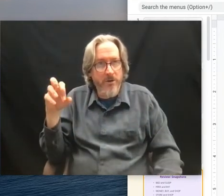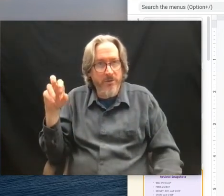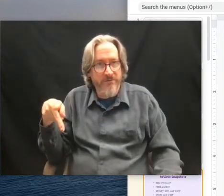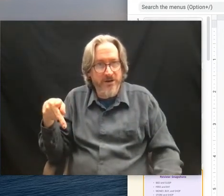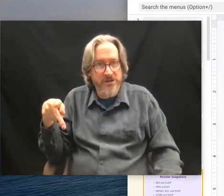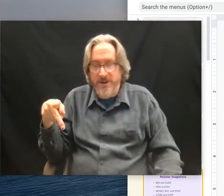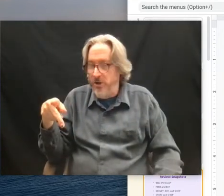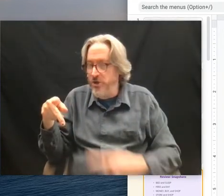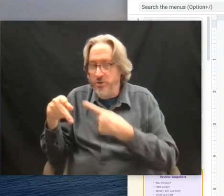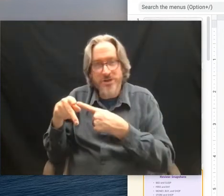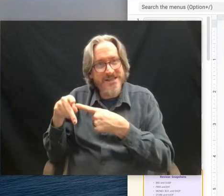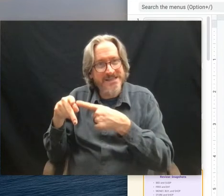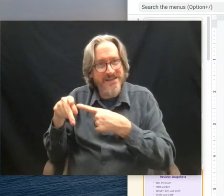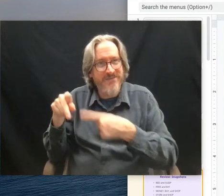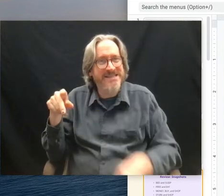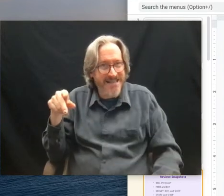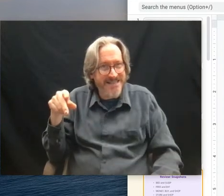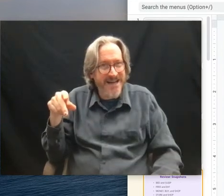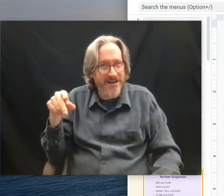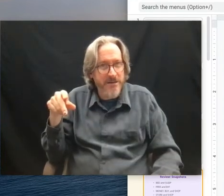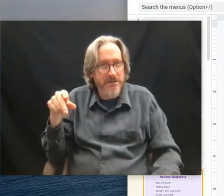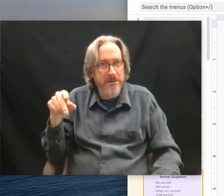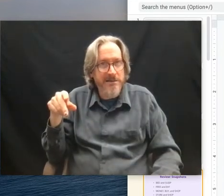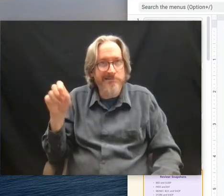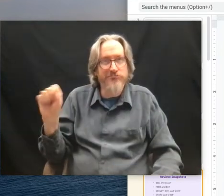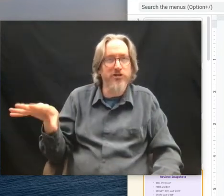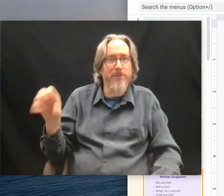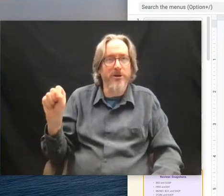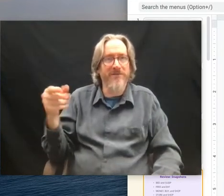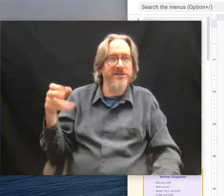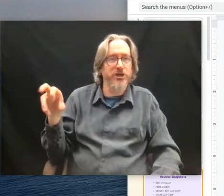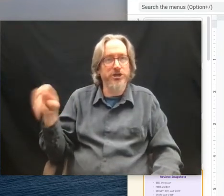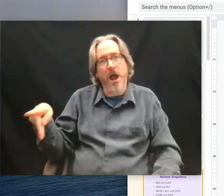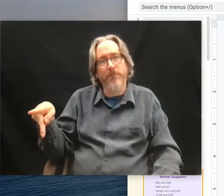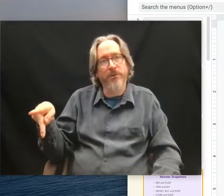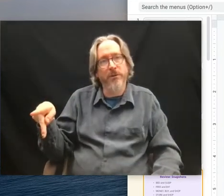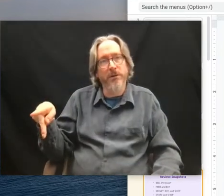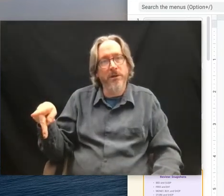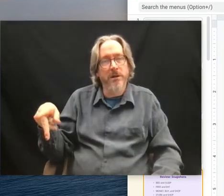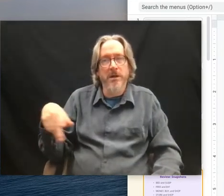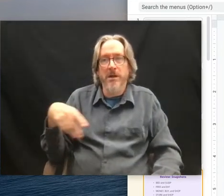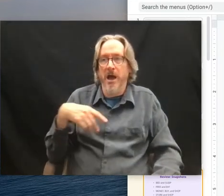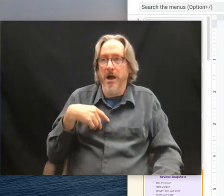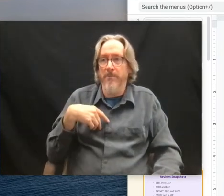Why would we fingerspell? Usually this is if it's in the title. Drop it off at the shop.